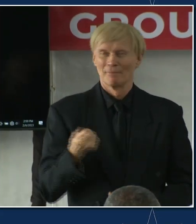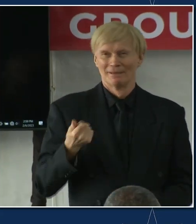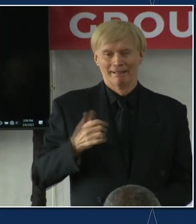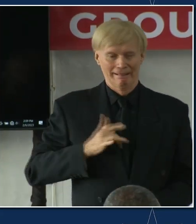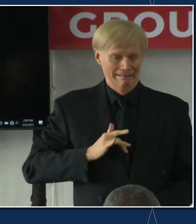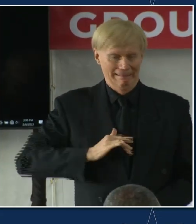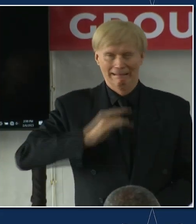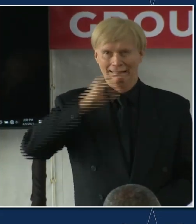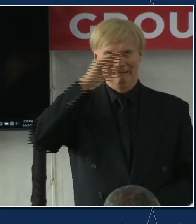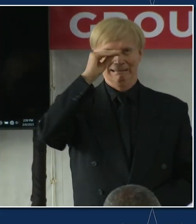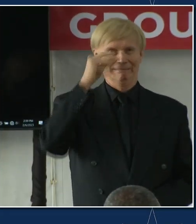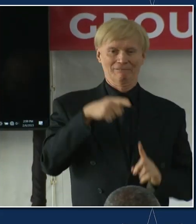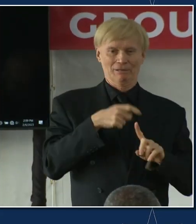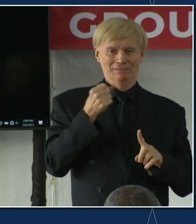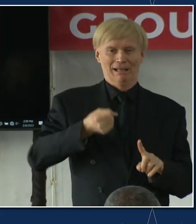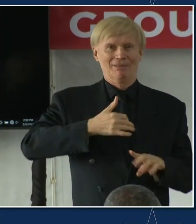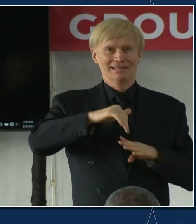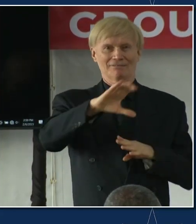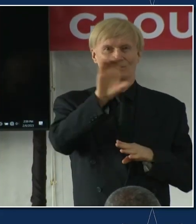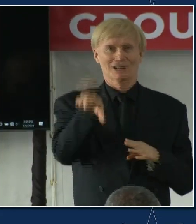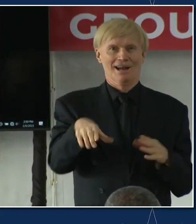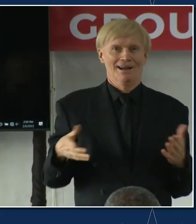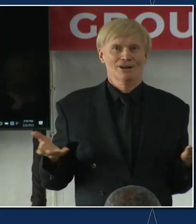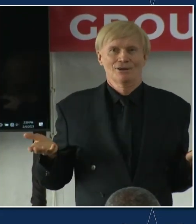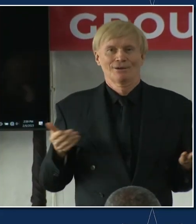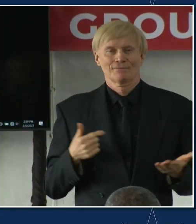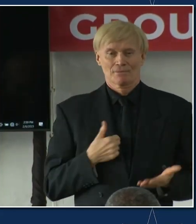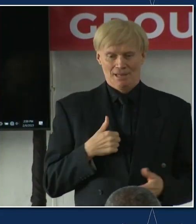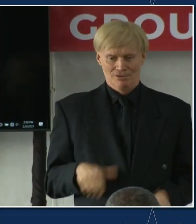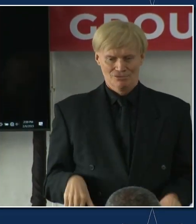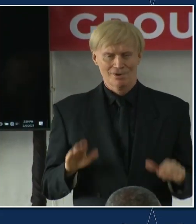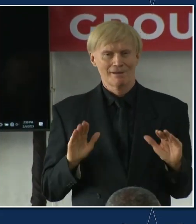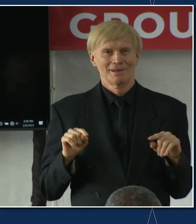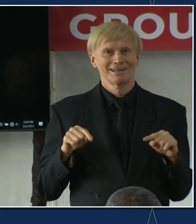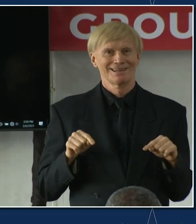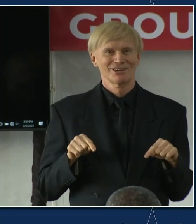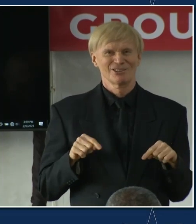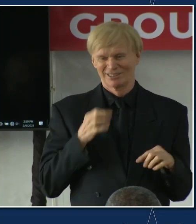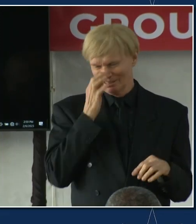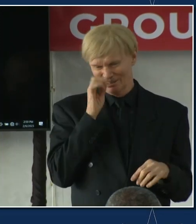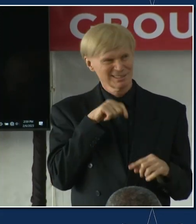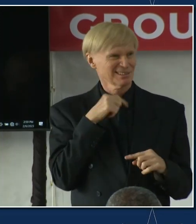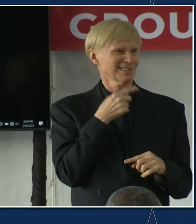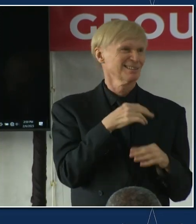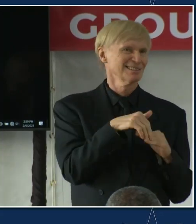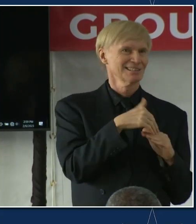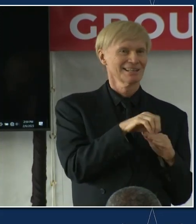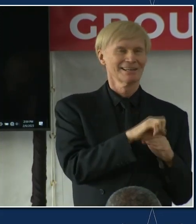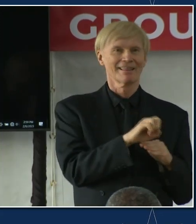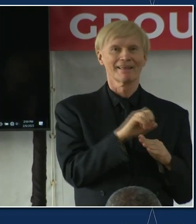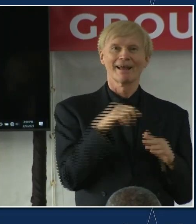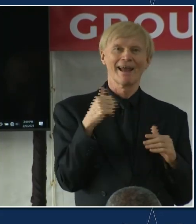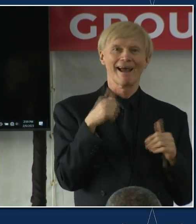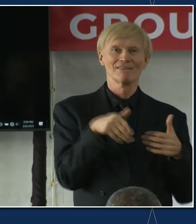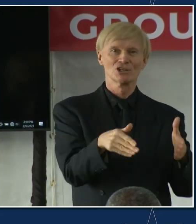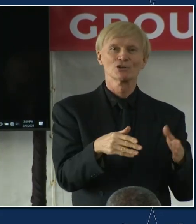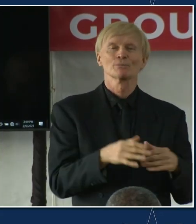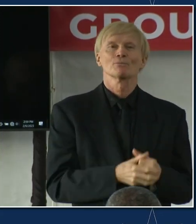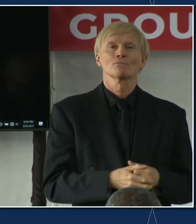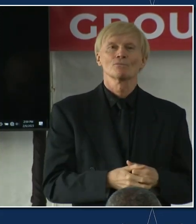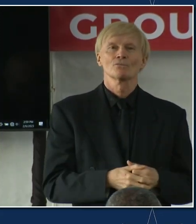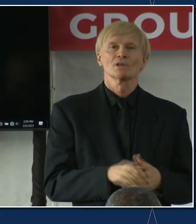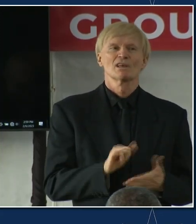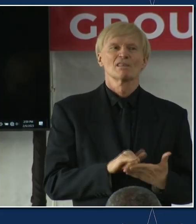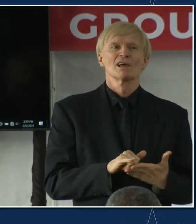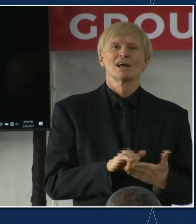from the south side of Chicago. I grew up here right down the street on Euclid Avenue. This area was